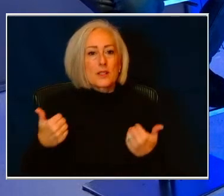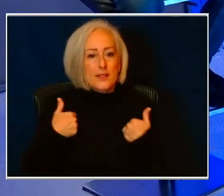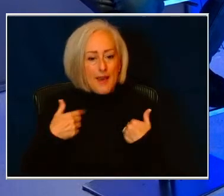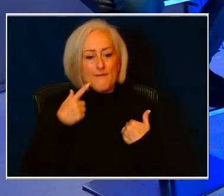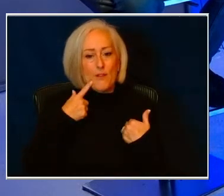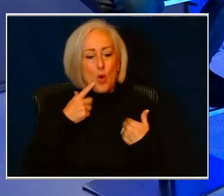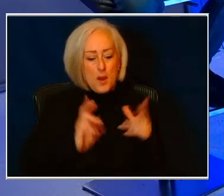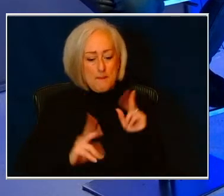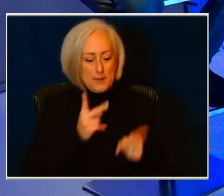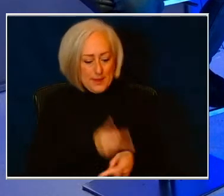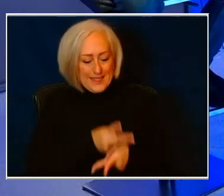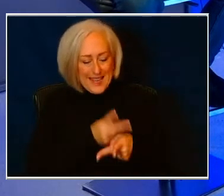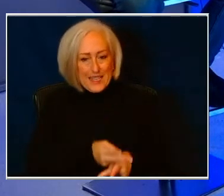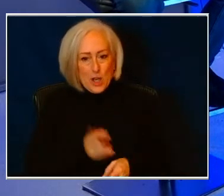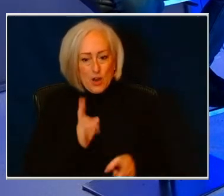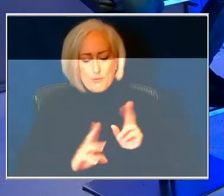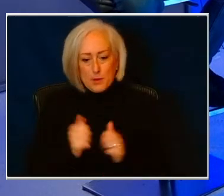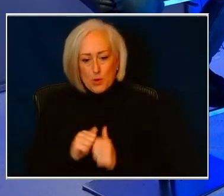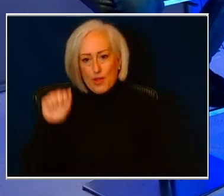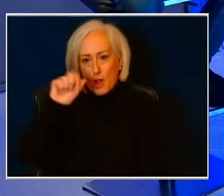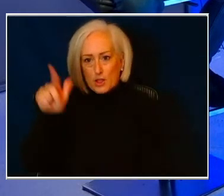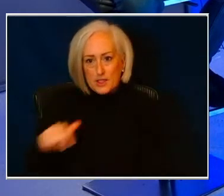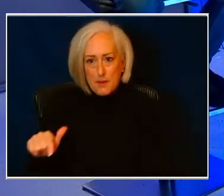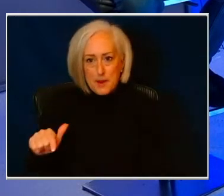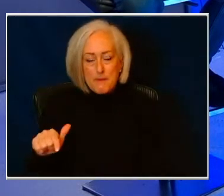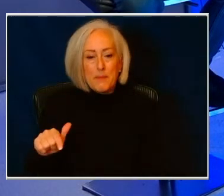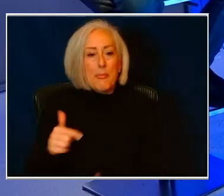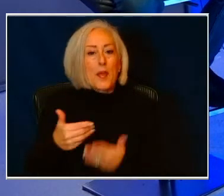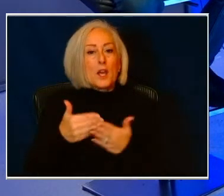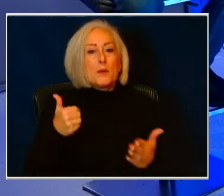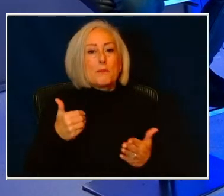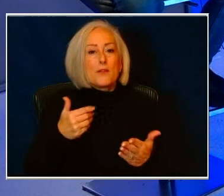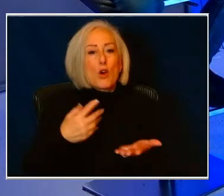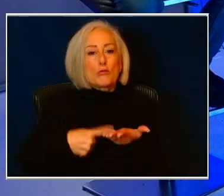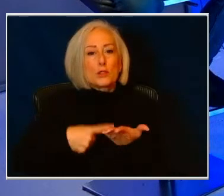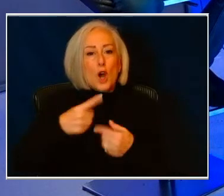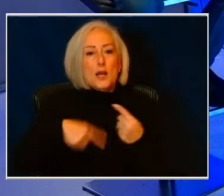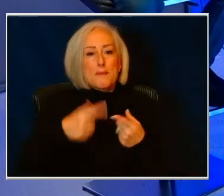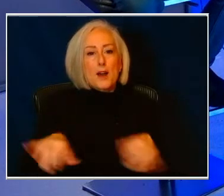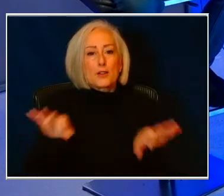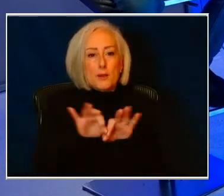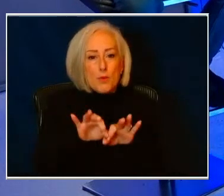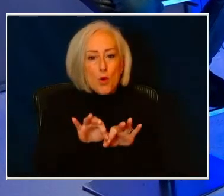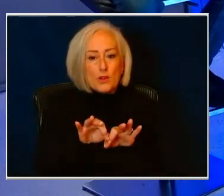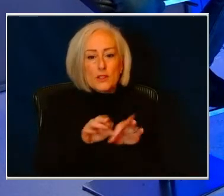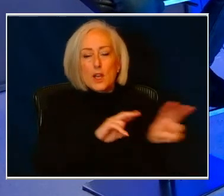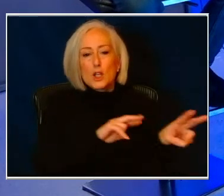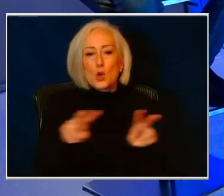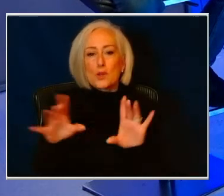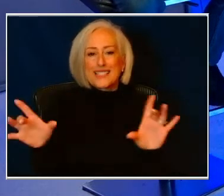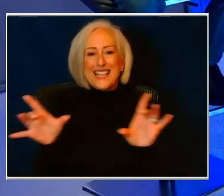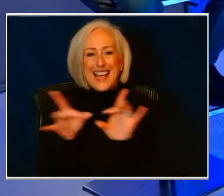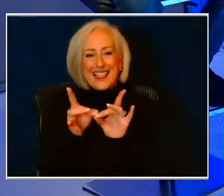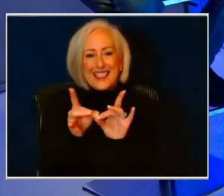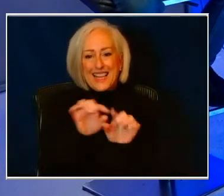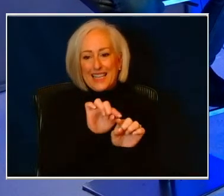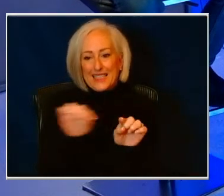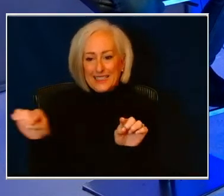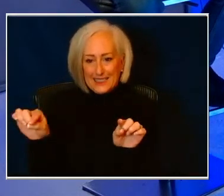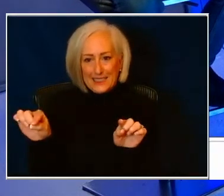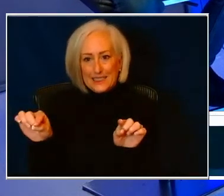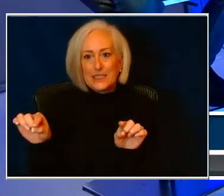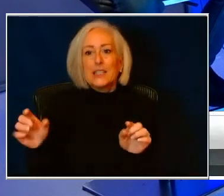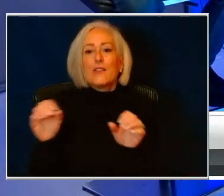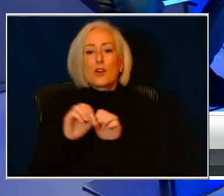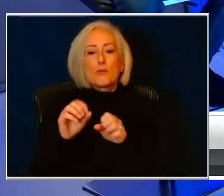And before I get your comment about the importance of support, I want to put up a bit.ly link on your screen. It'll give you more resources for caregivers